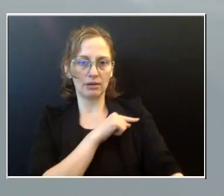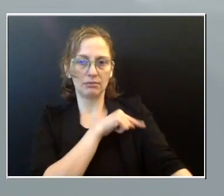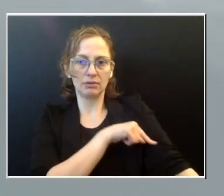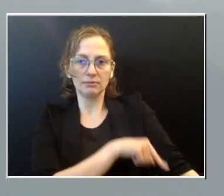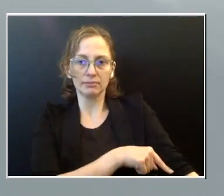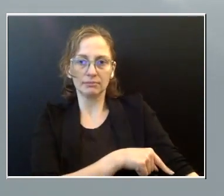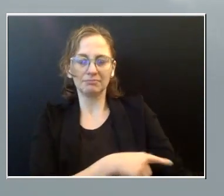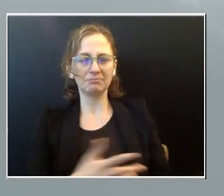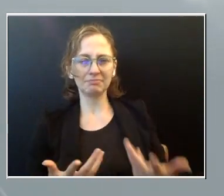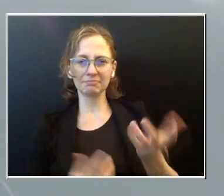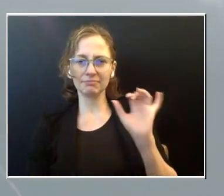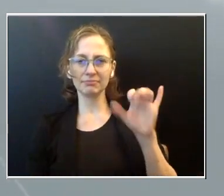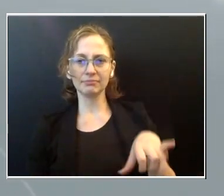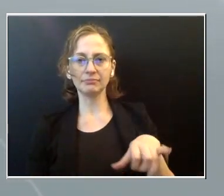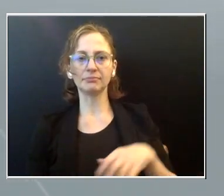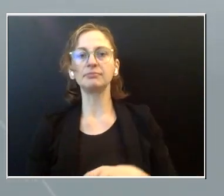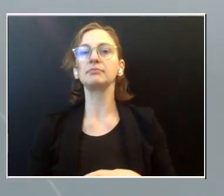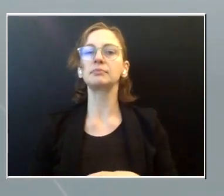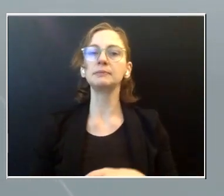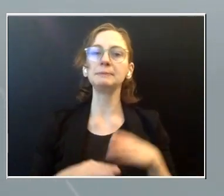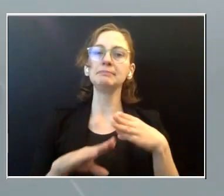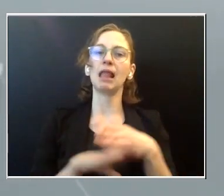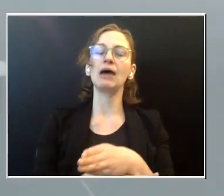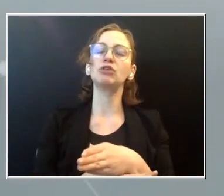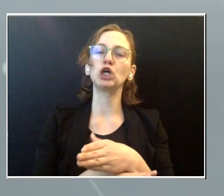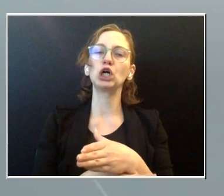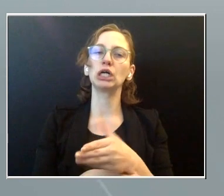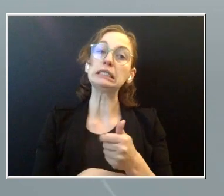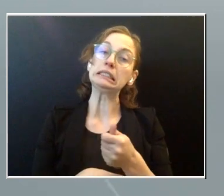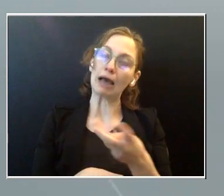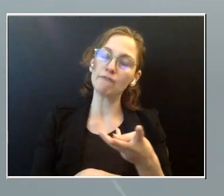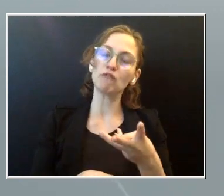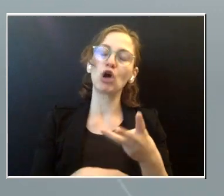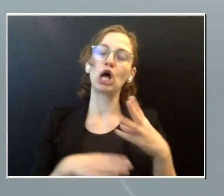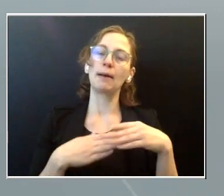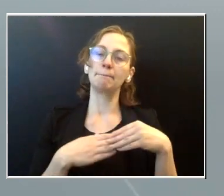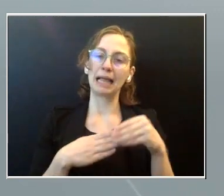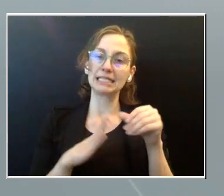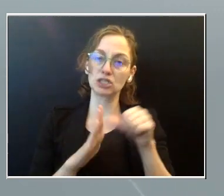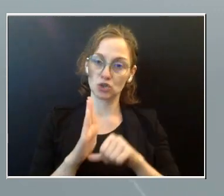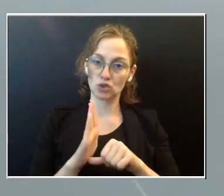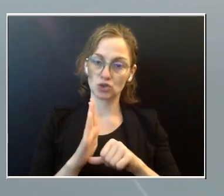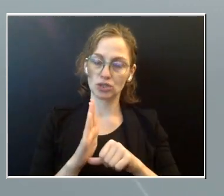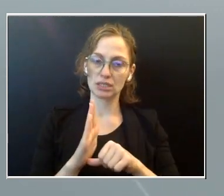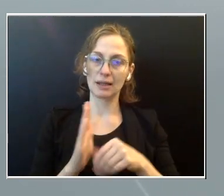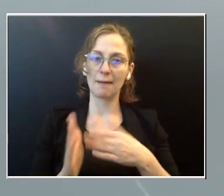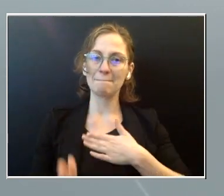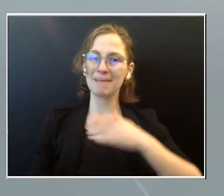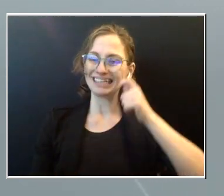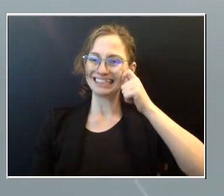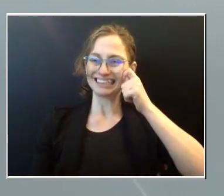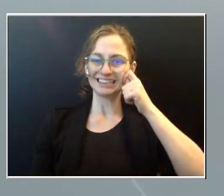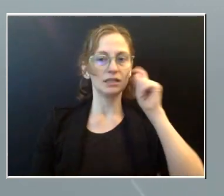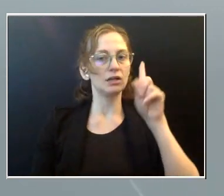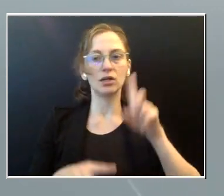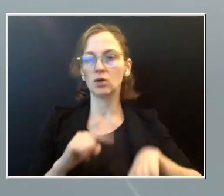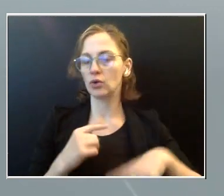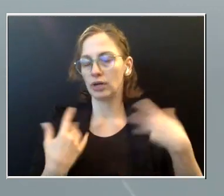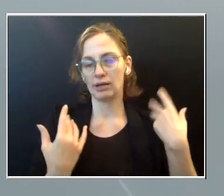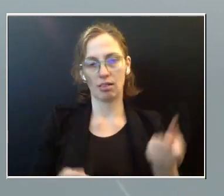After multiple plastic surgeries, my skin was not able to heal. It wouldn't